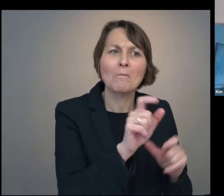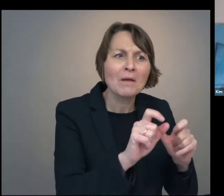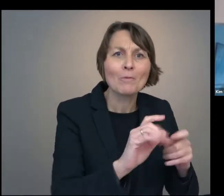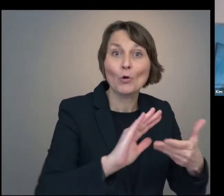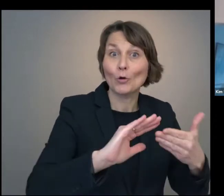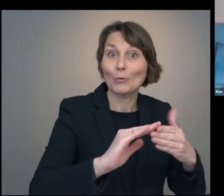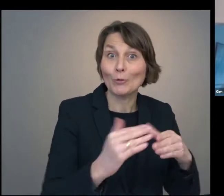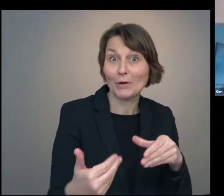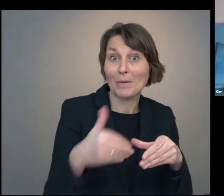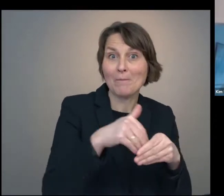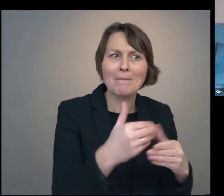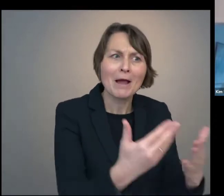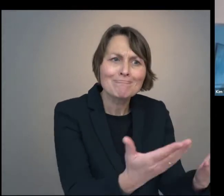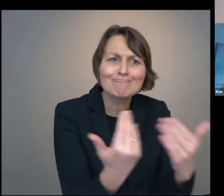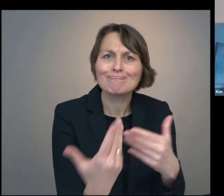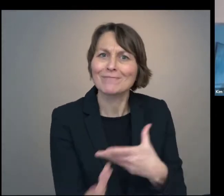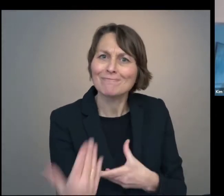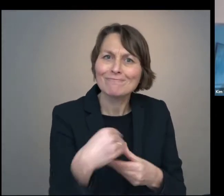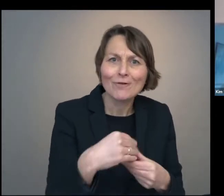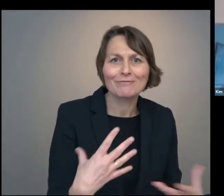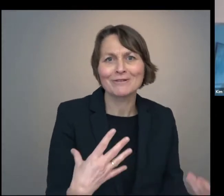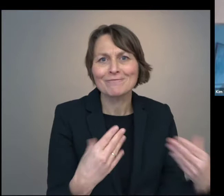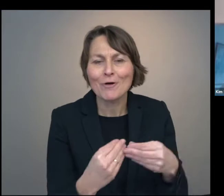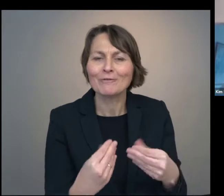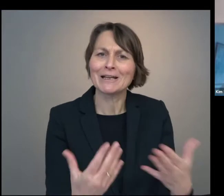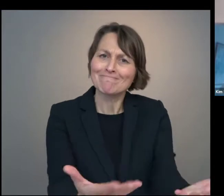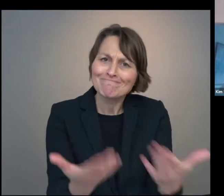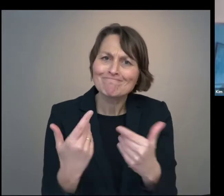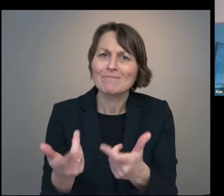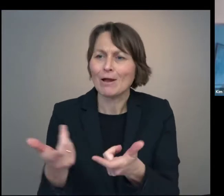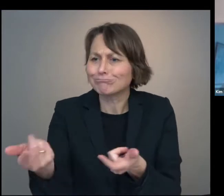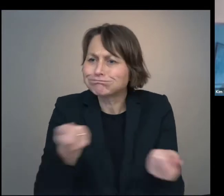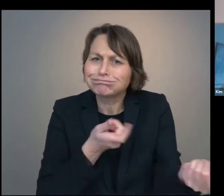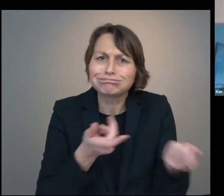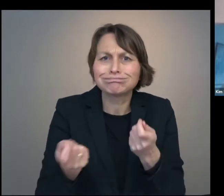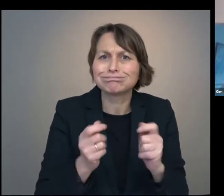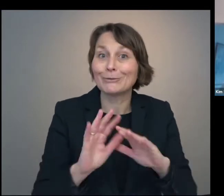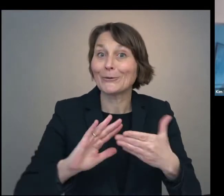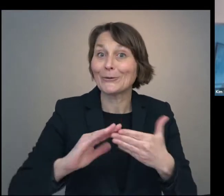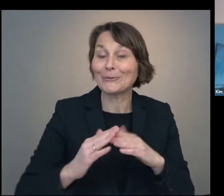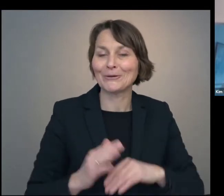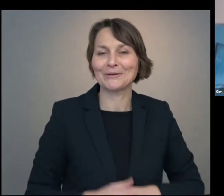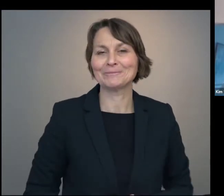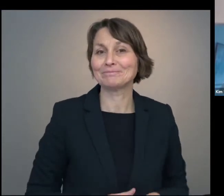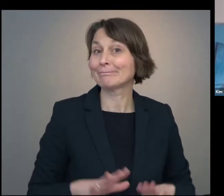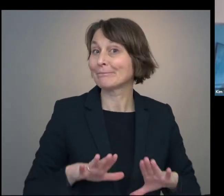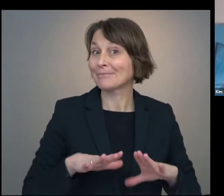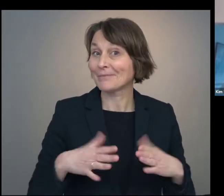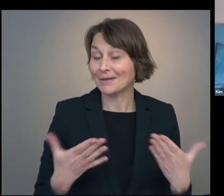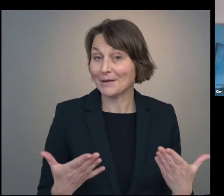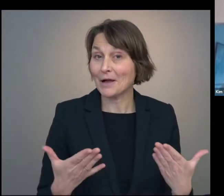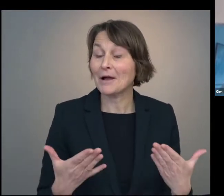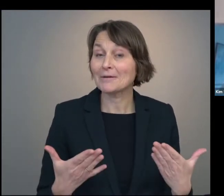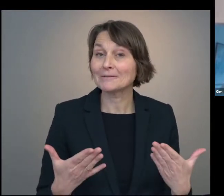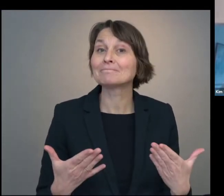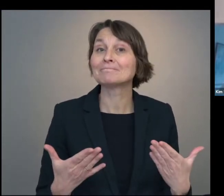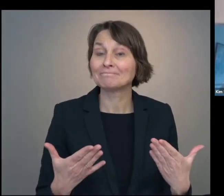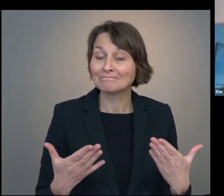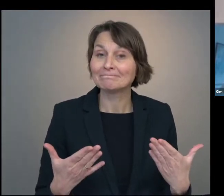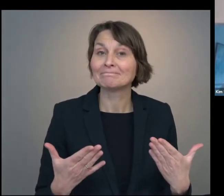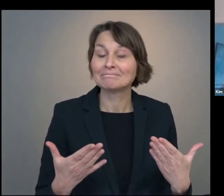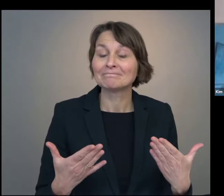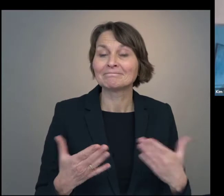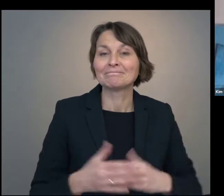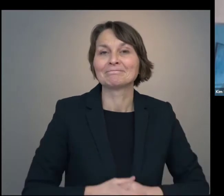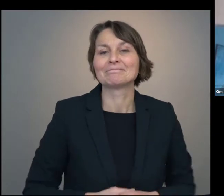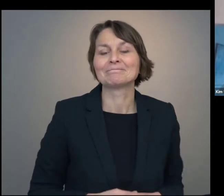contributors get a really good experience getting involved and engaged in the community. And one of the ways that I actually use